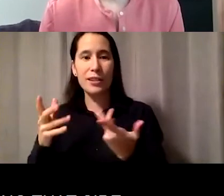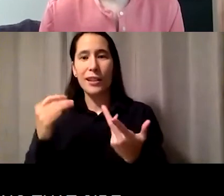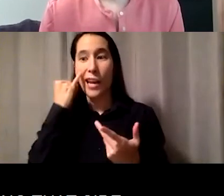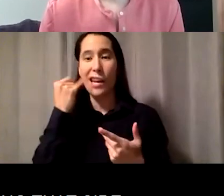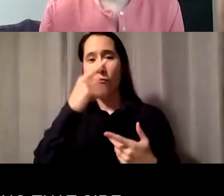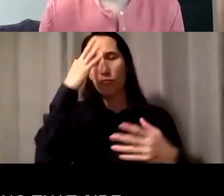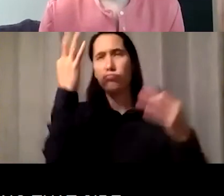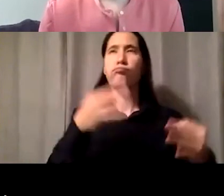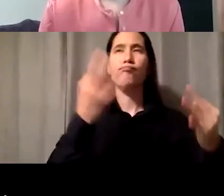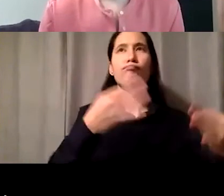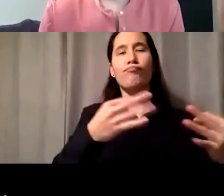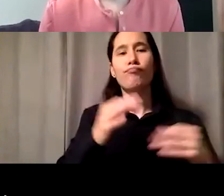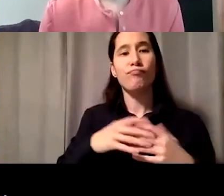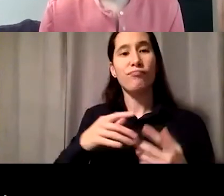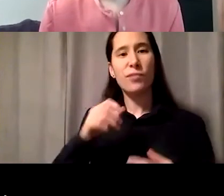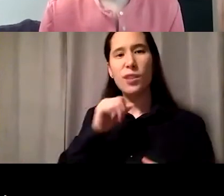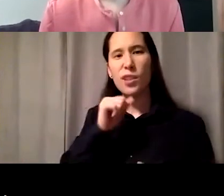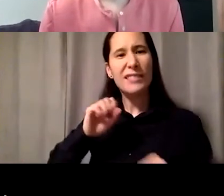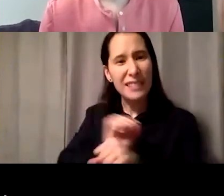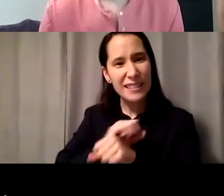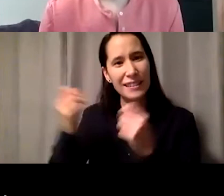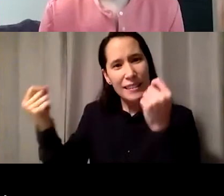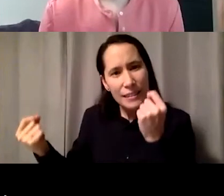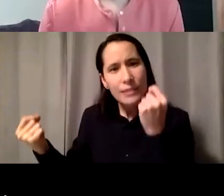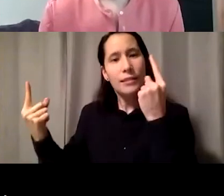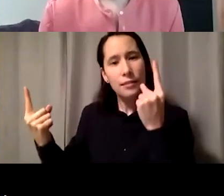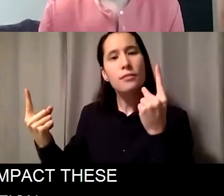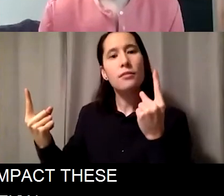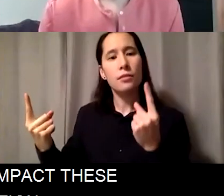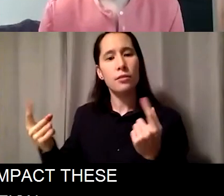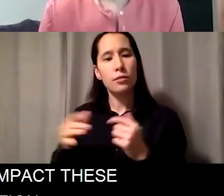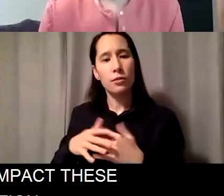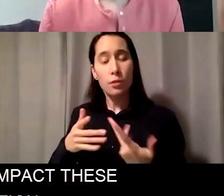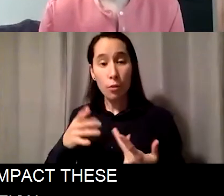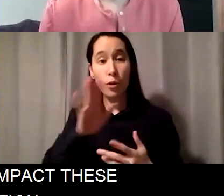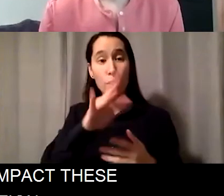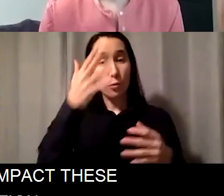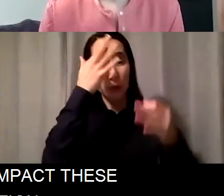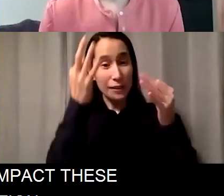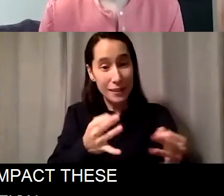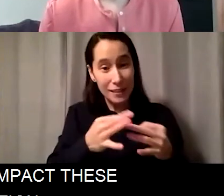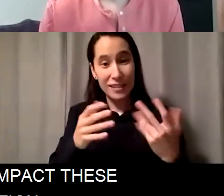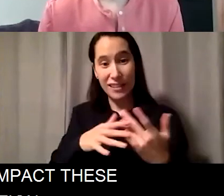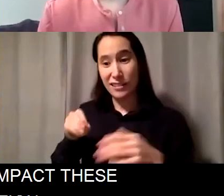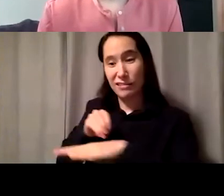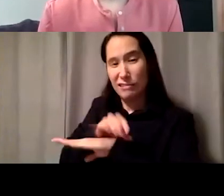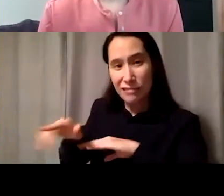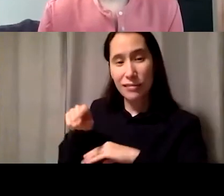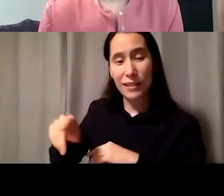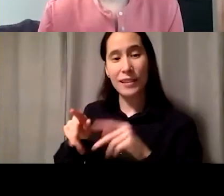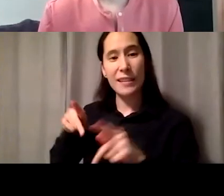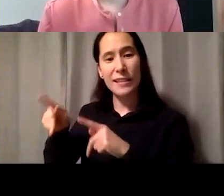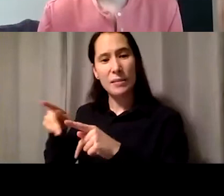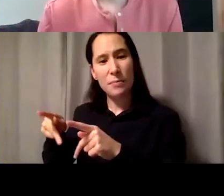side of it and who it directly impacts. These decisions directly impact these people and not the regulation bodies or